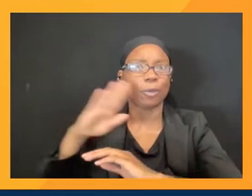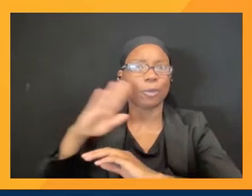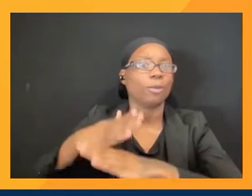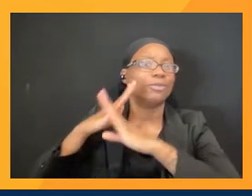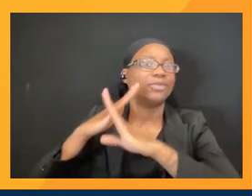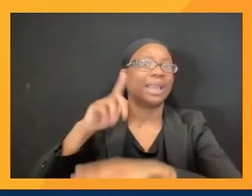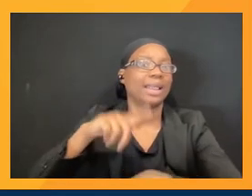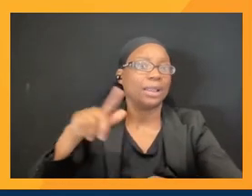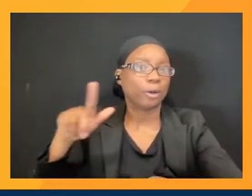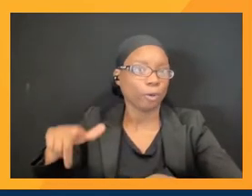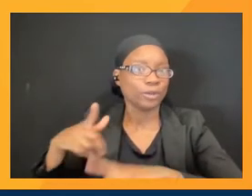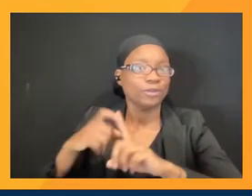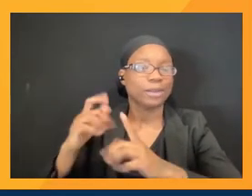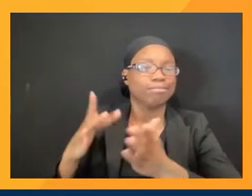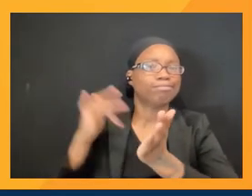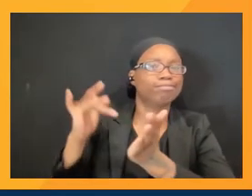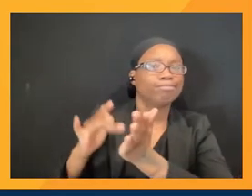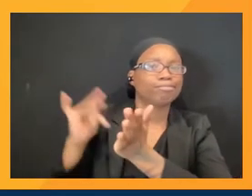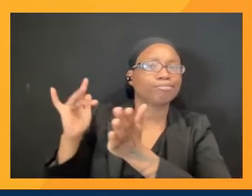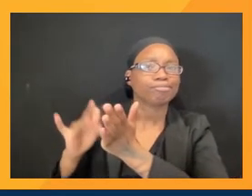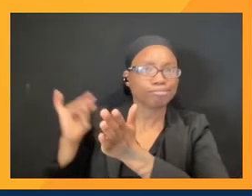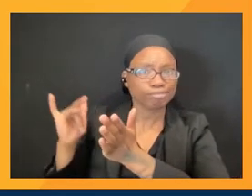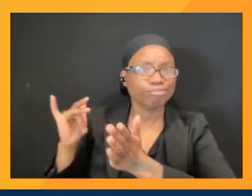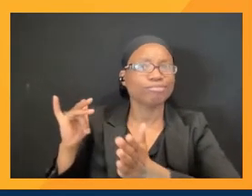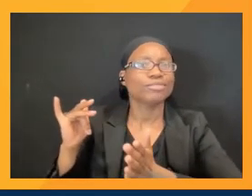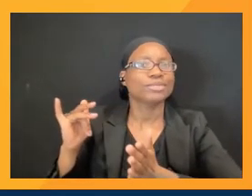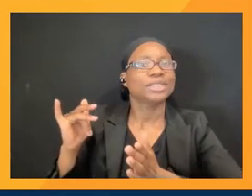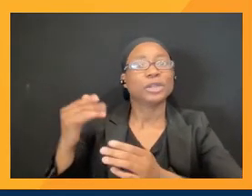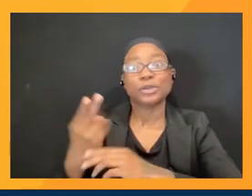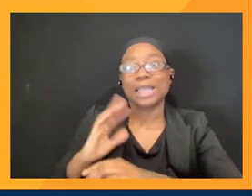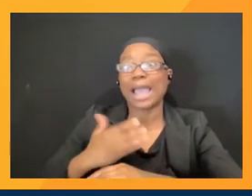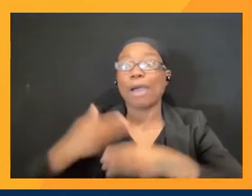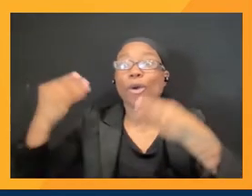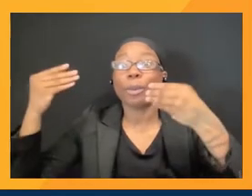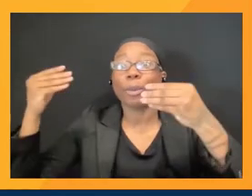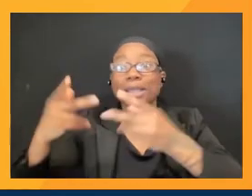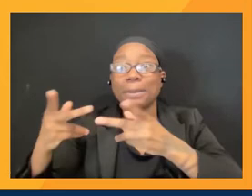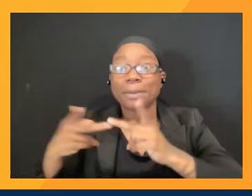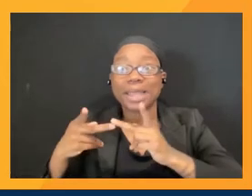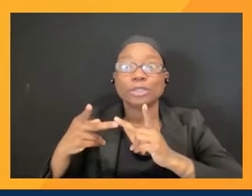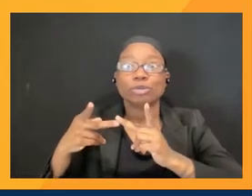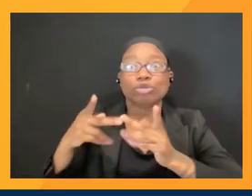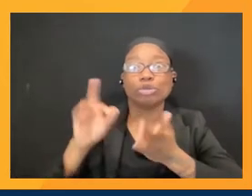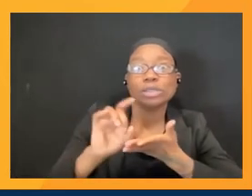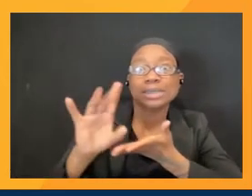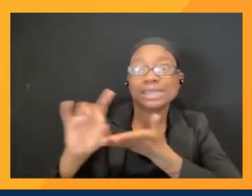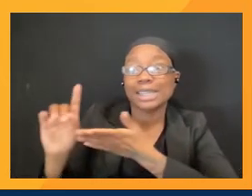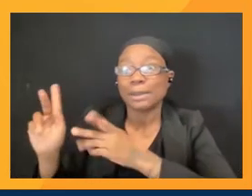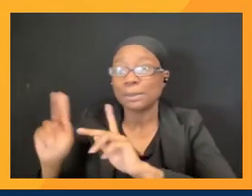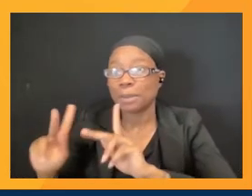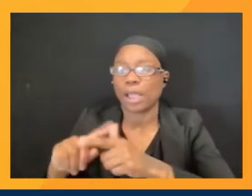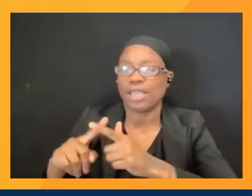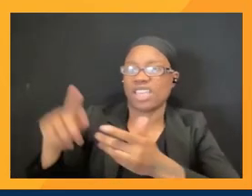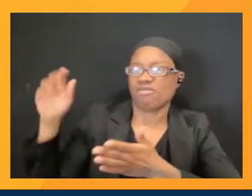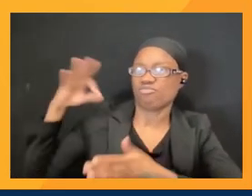created this website. Conference was coming to San Francisco, and they blew up air mattresses. That's why our name's